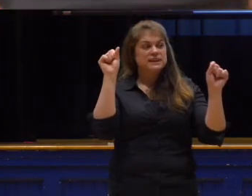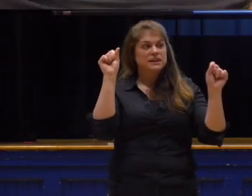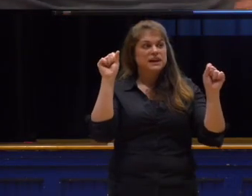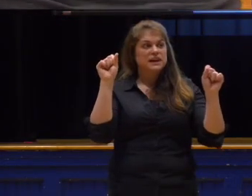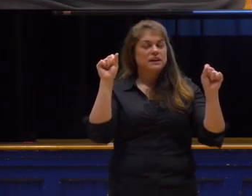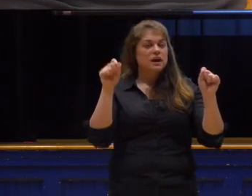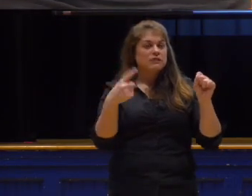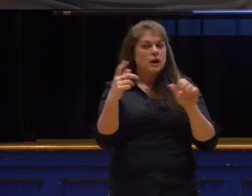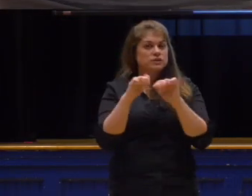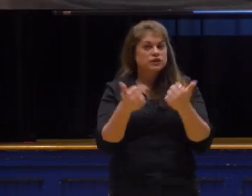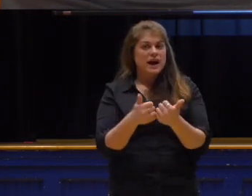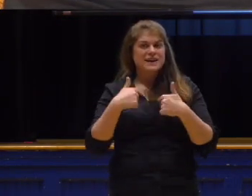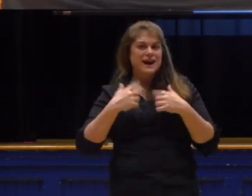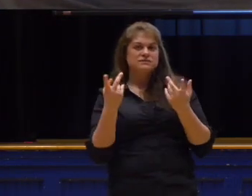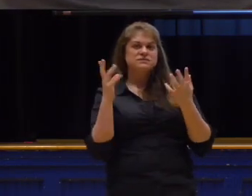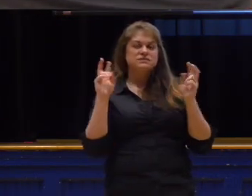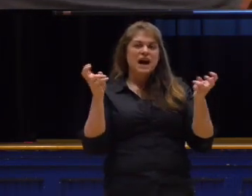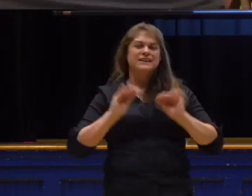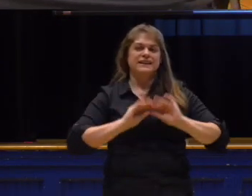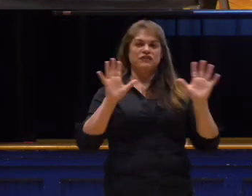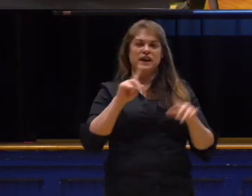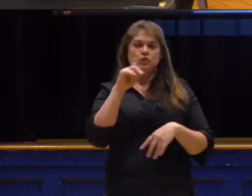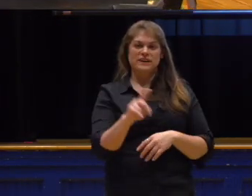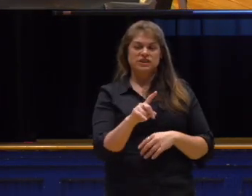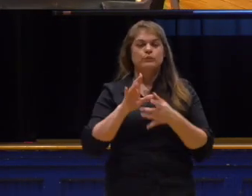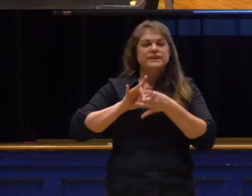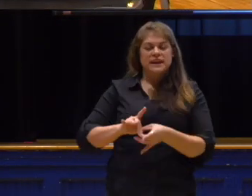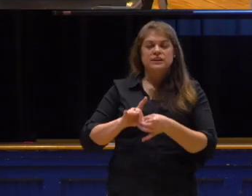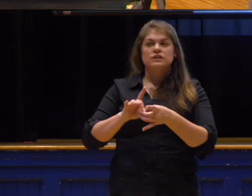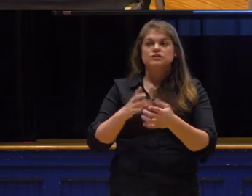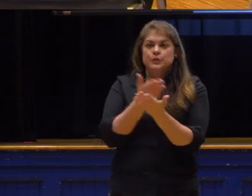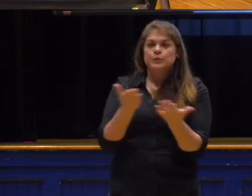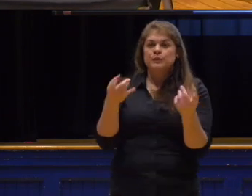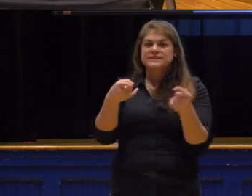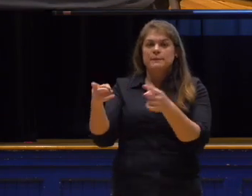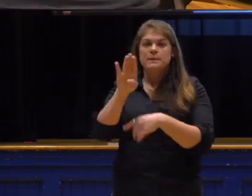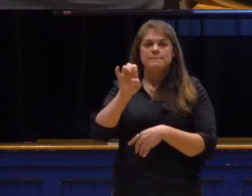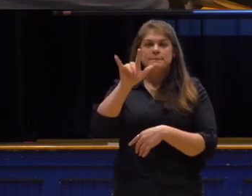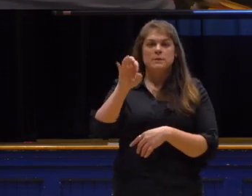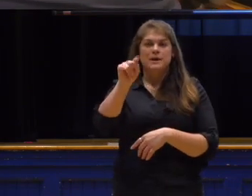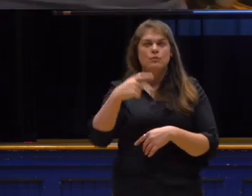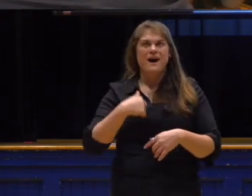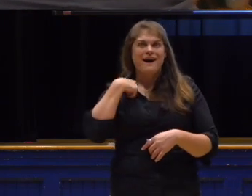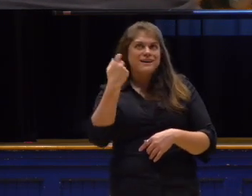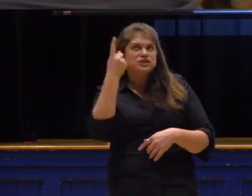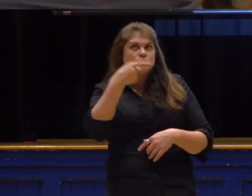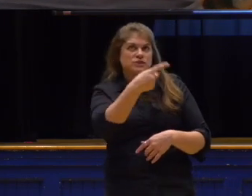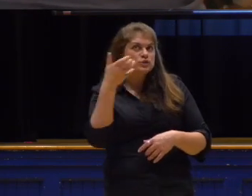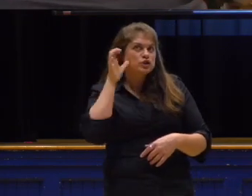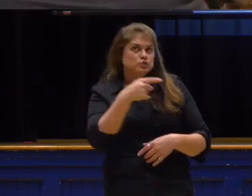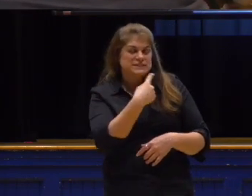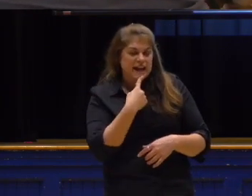a question, a clarifying question. In terms of what's happening at Belmont, what I understood you to say is